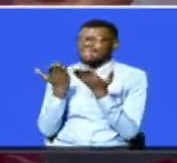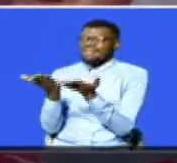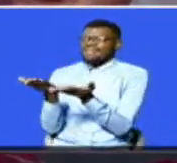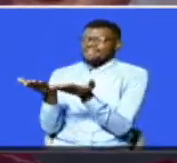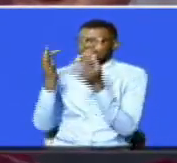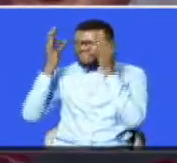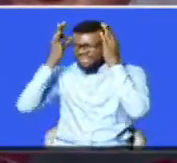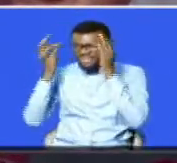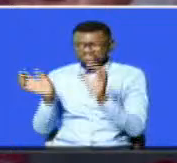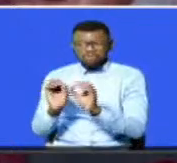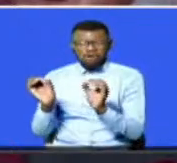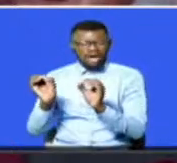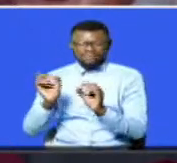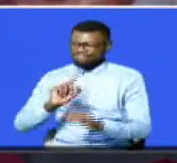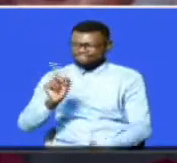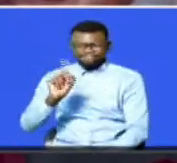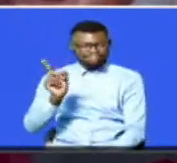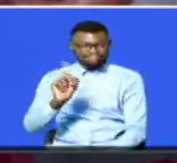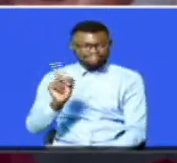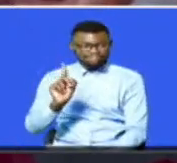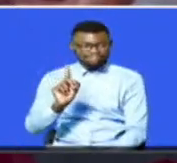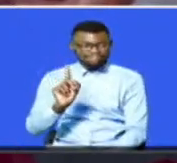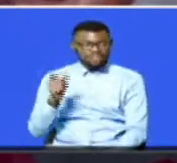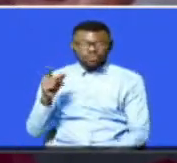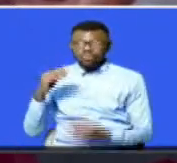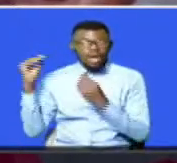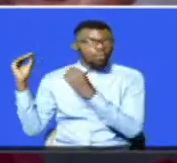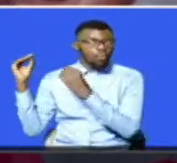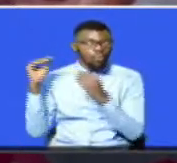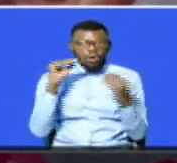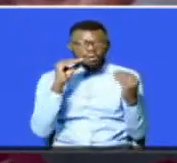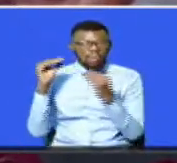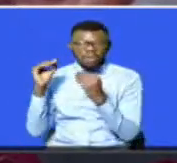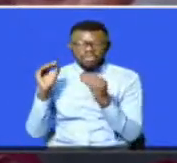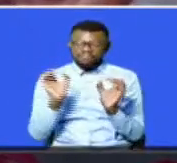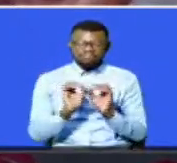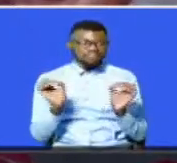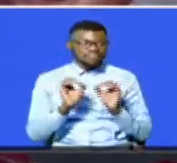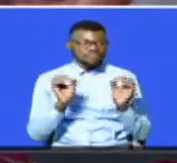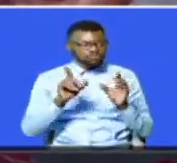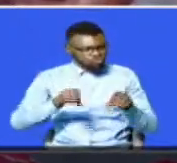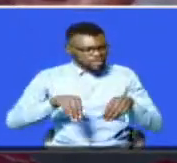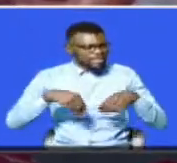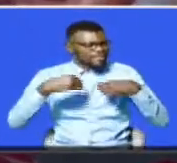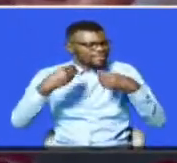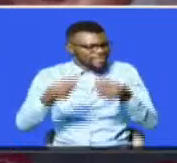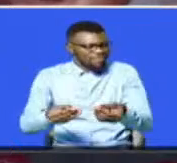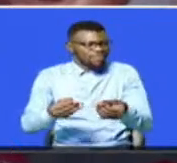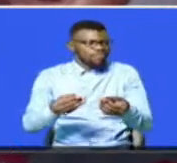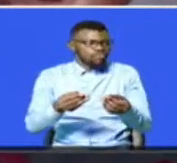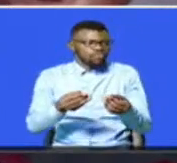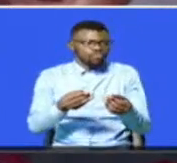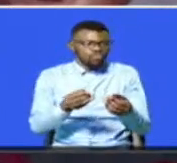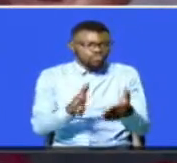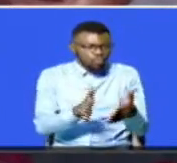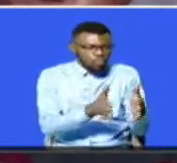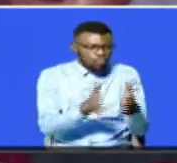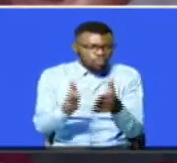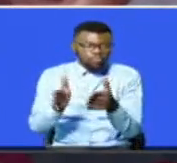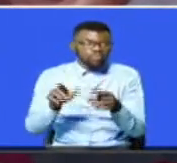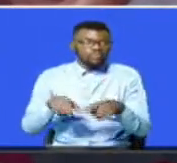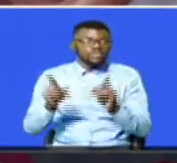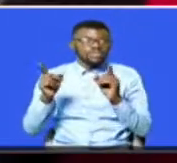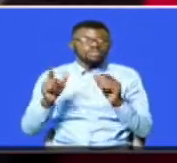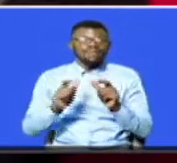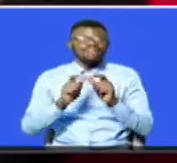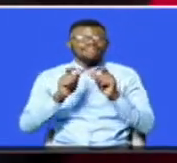Mm-hmm. Giving way does not even make you a watermelon. Mm-hmm. Giving way, in fact, gives way to you becoming a great